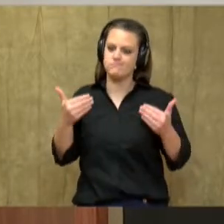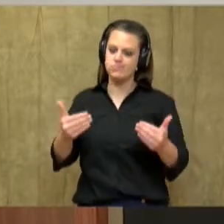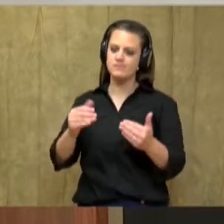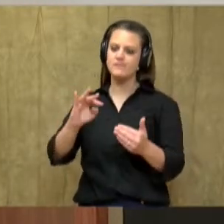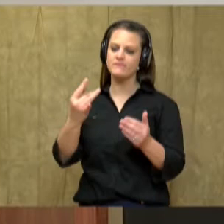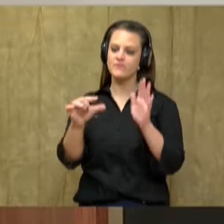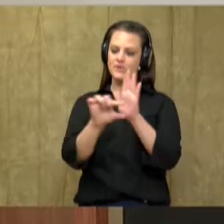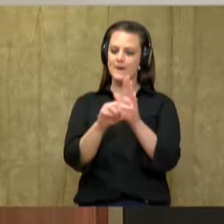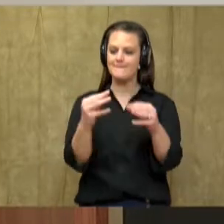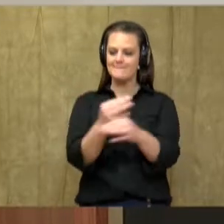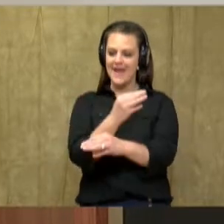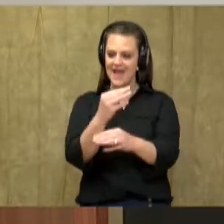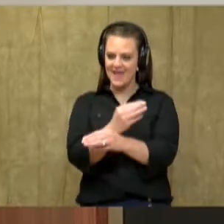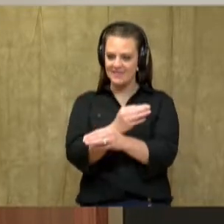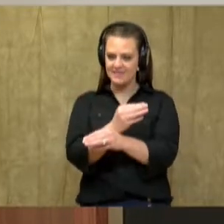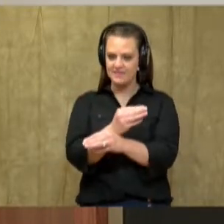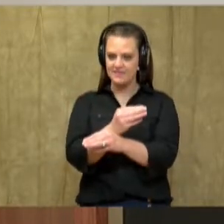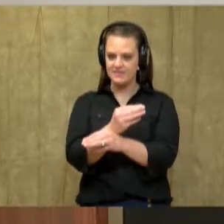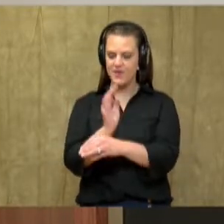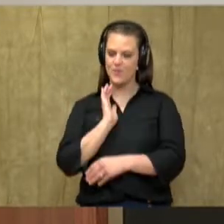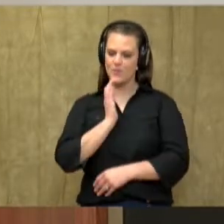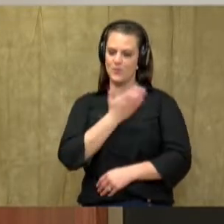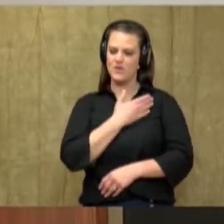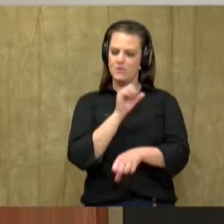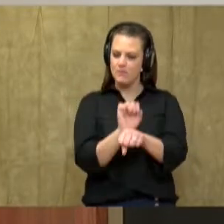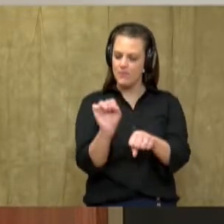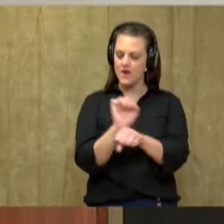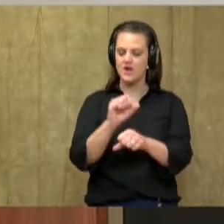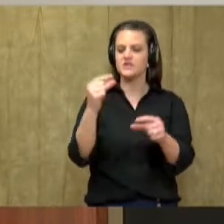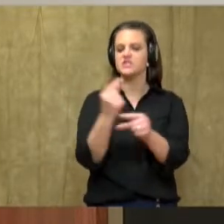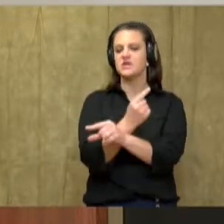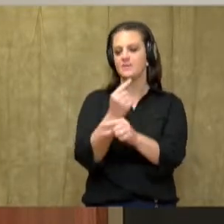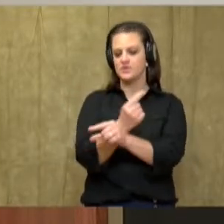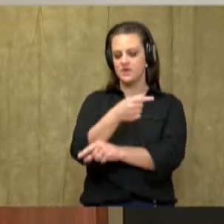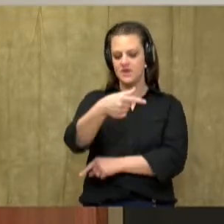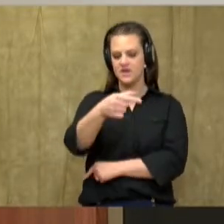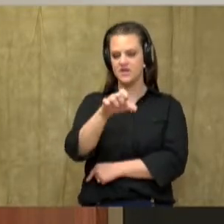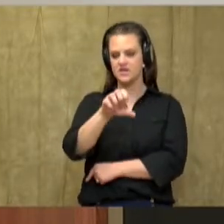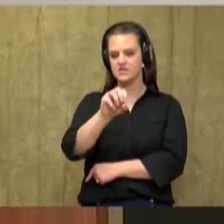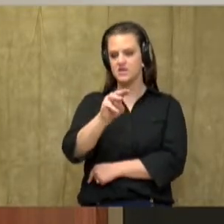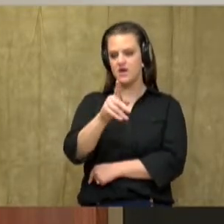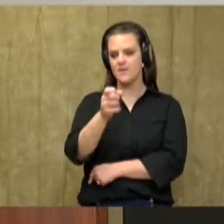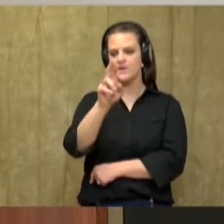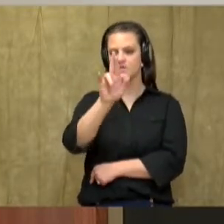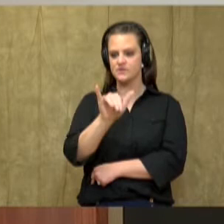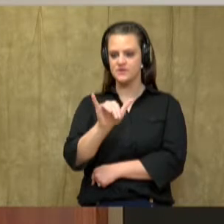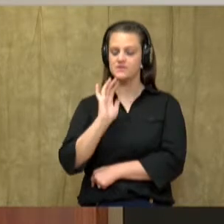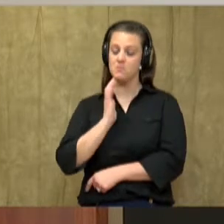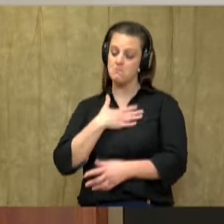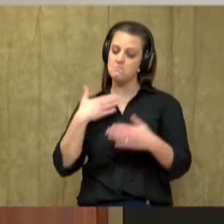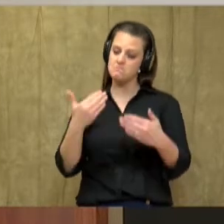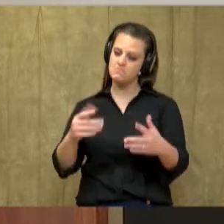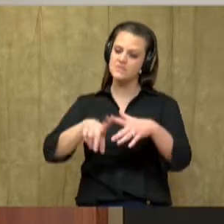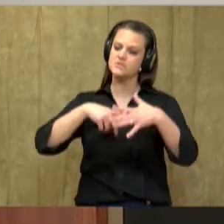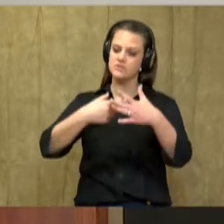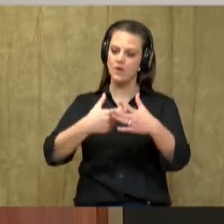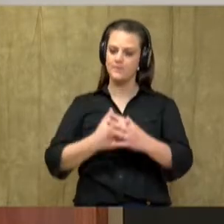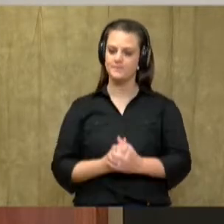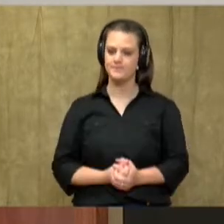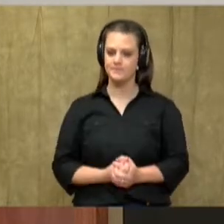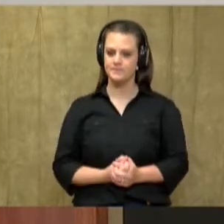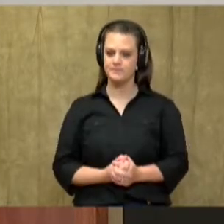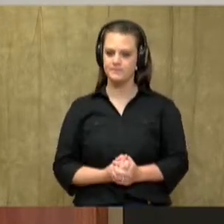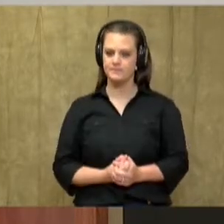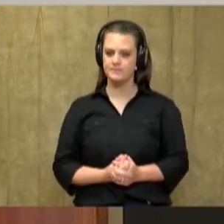fourth grade math today. We are working on geometry, so let's go ahead and get started. All right, so we're actually going